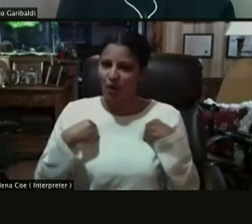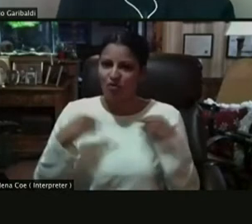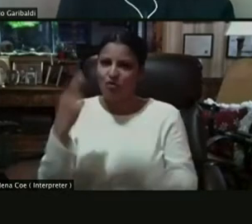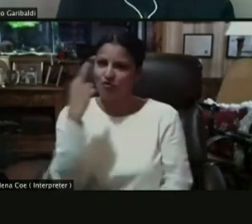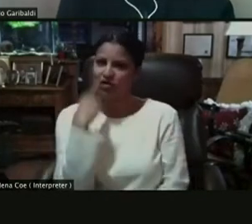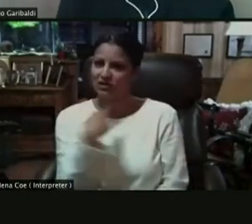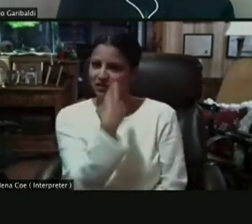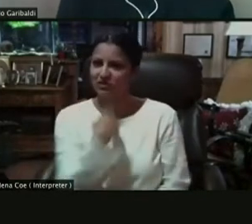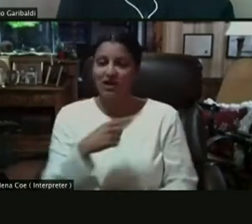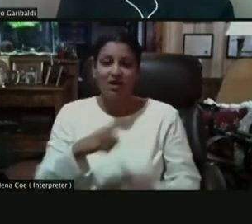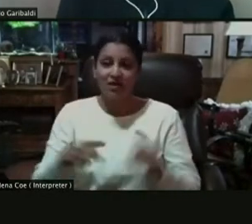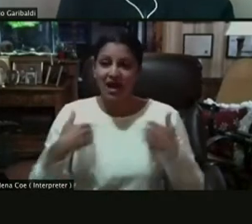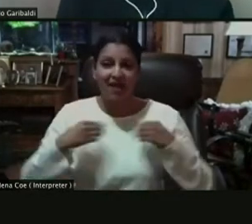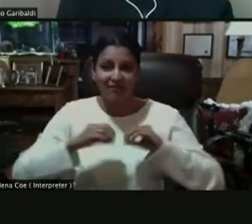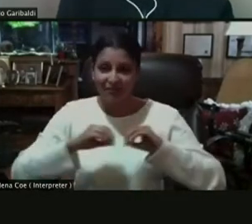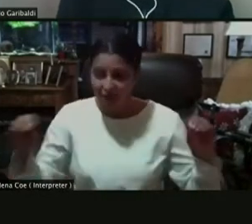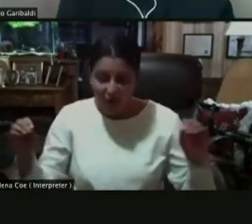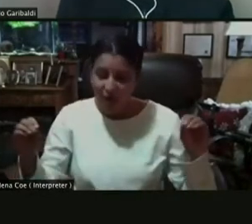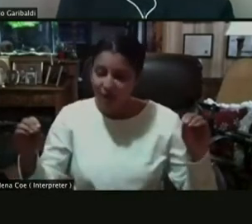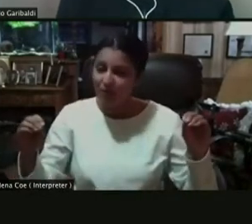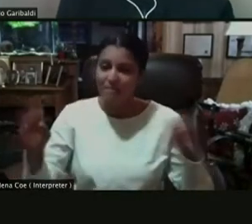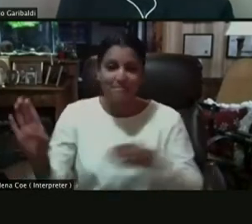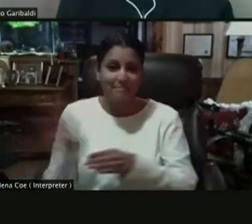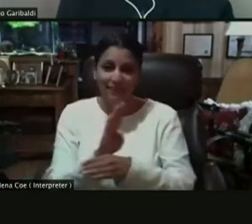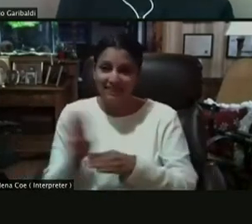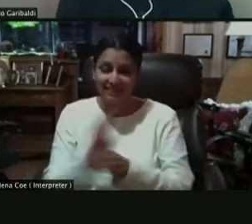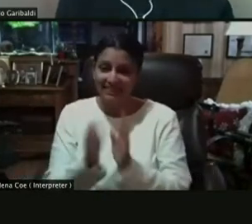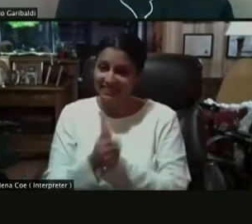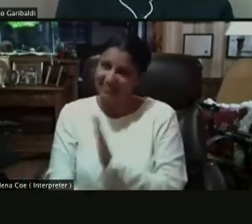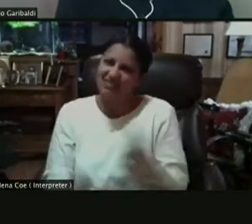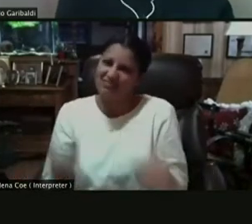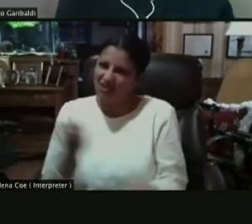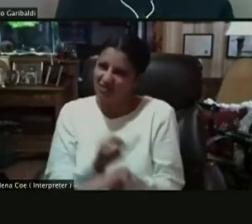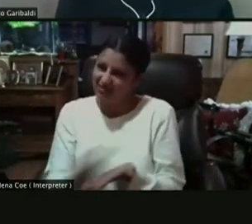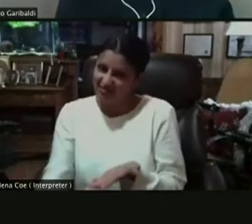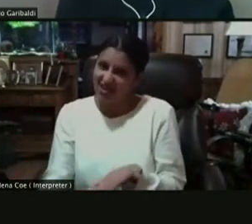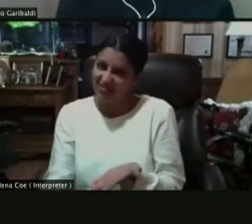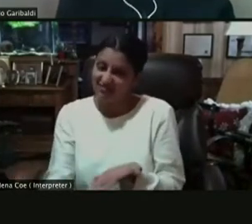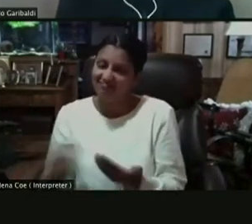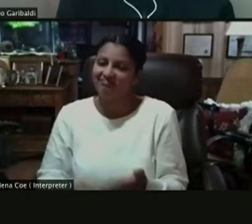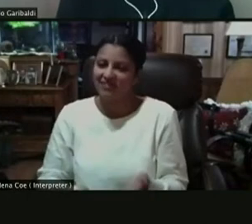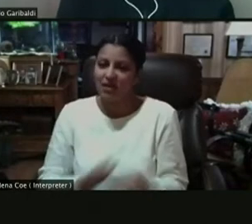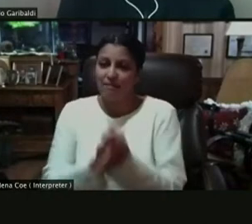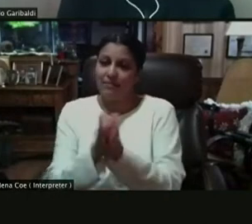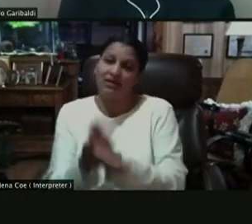any entrepreneurial skills, so I probably would have failed and ended up in healthcare anyway.